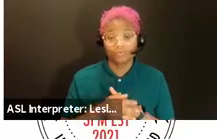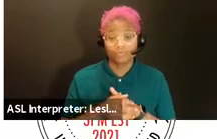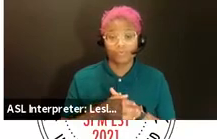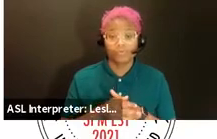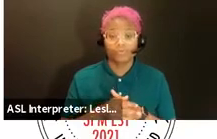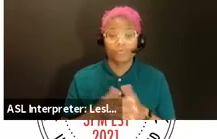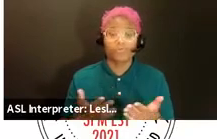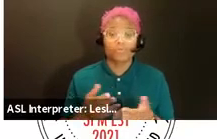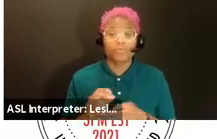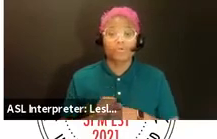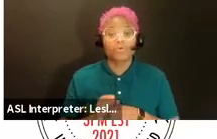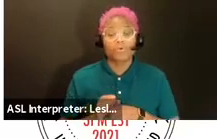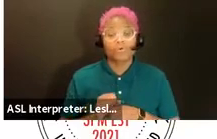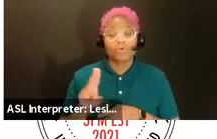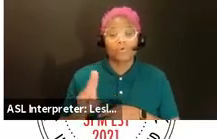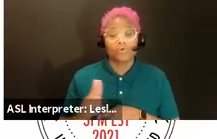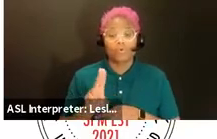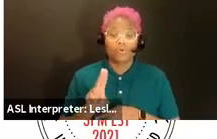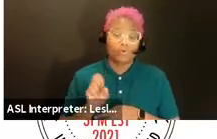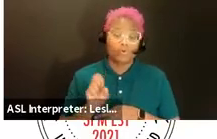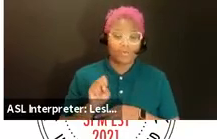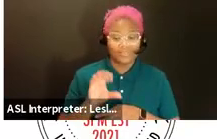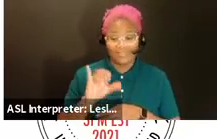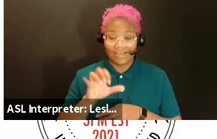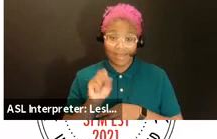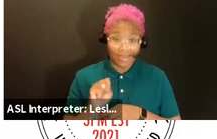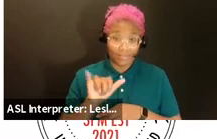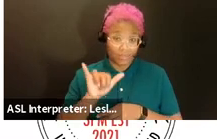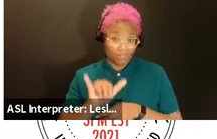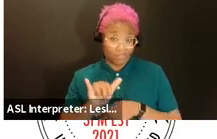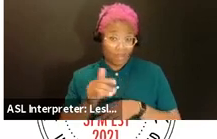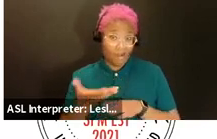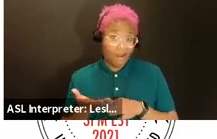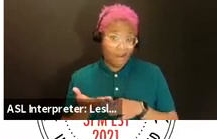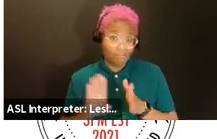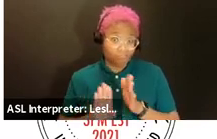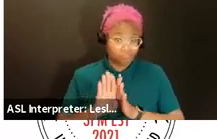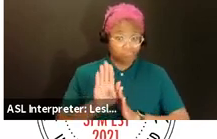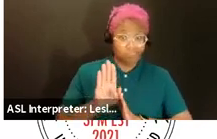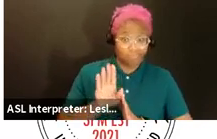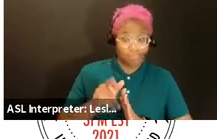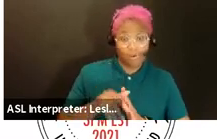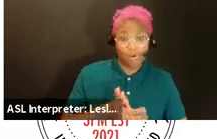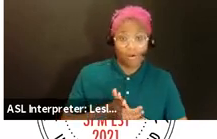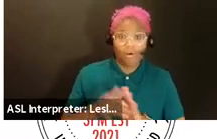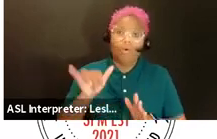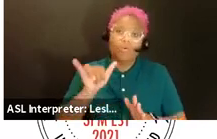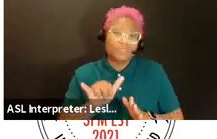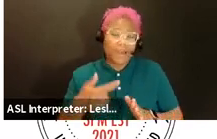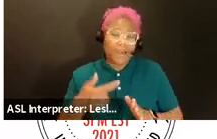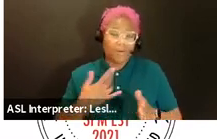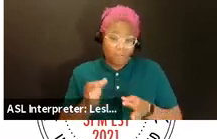processing time for regular processing petitions increase from the currently roughly like month to 6 weeks to much longer